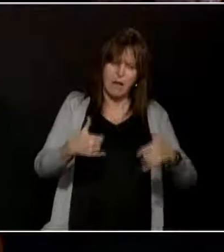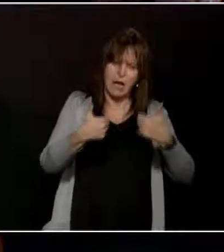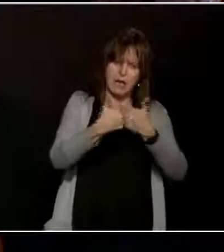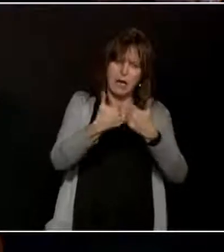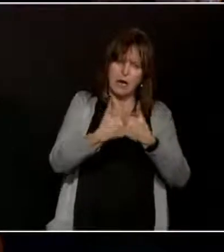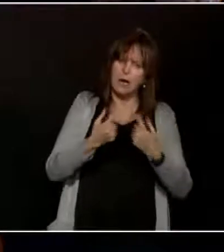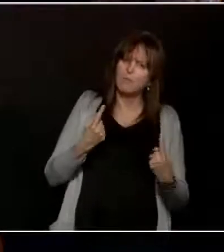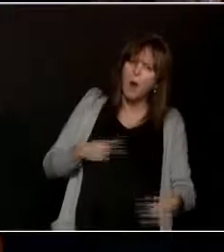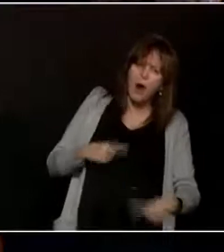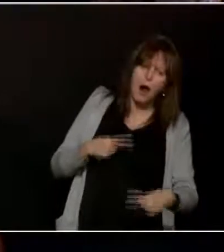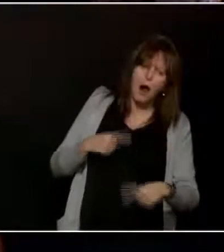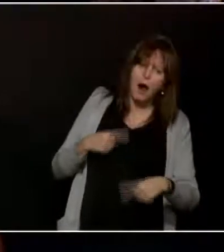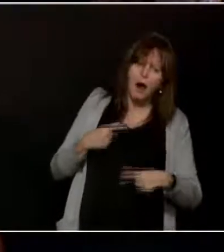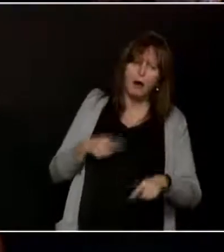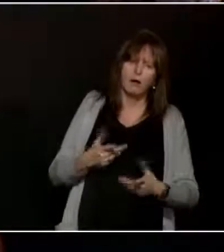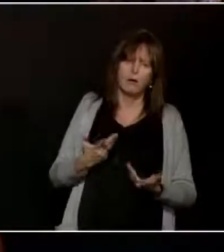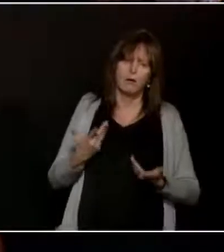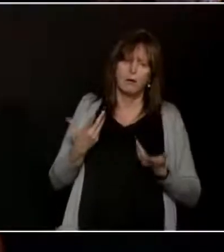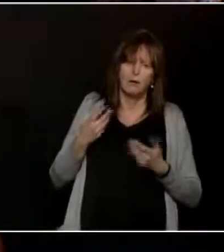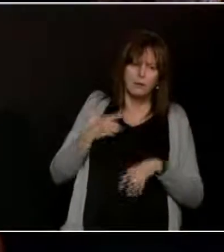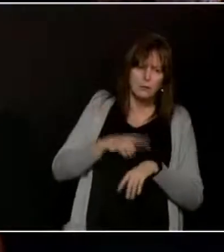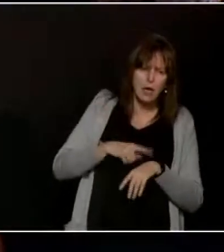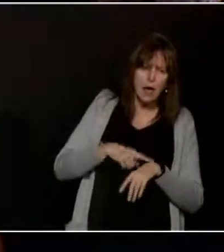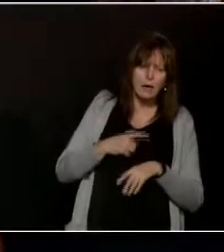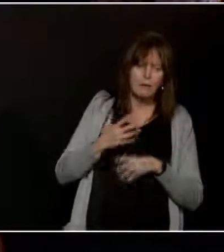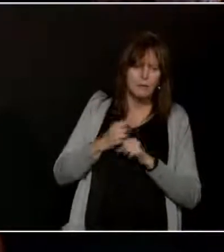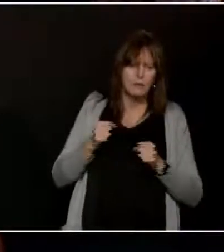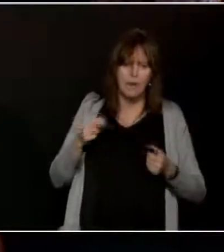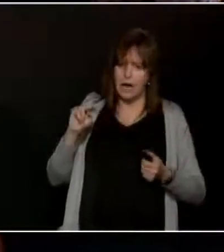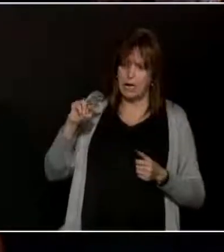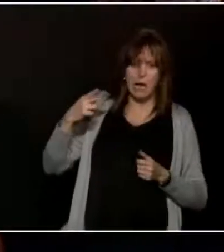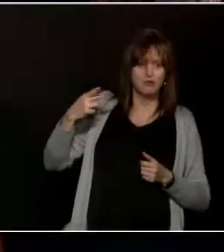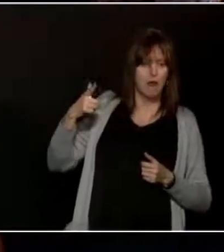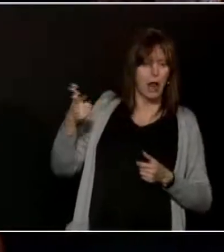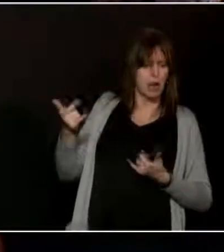and of course NHL players are playing in Ontario. Have you looked at the